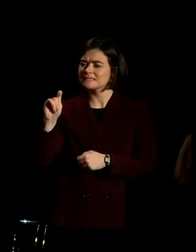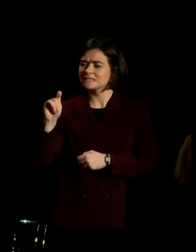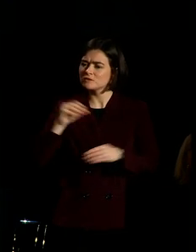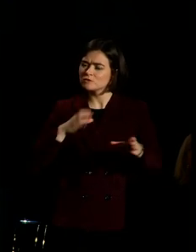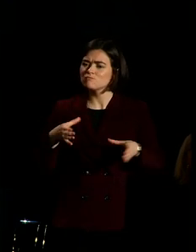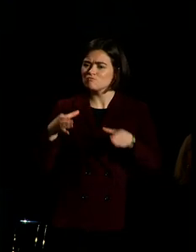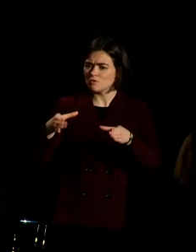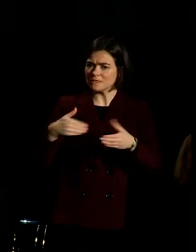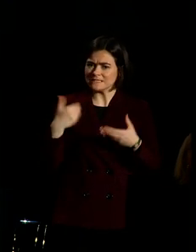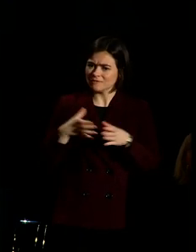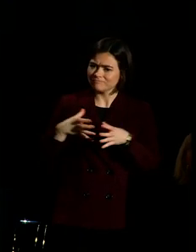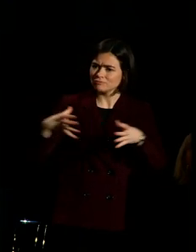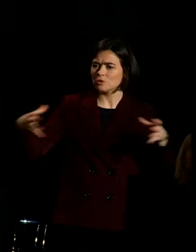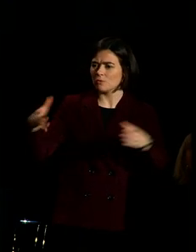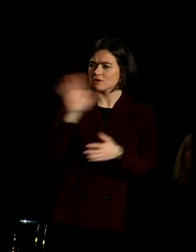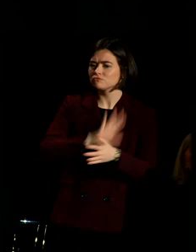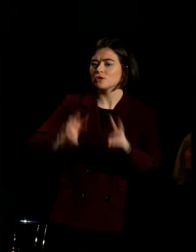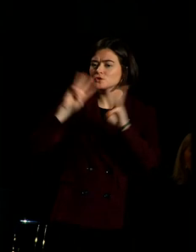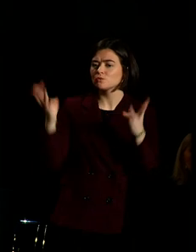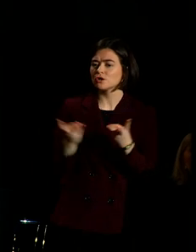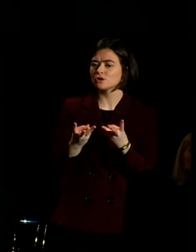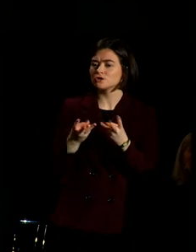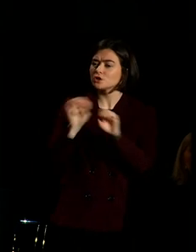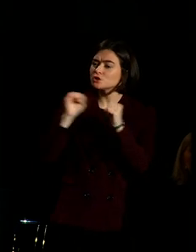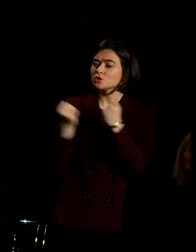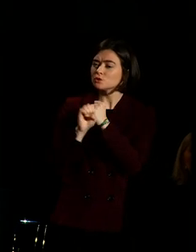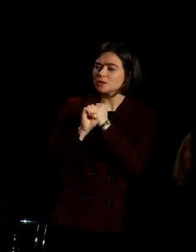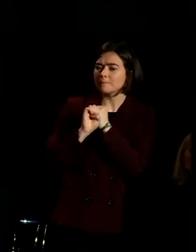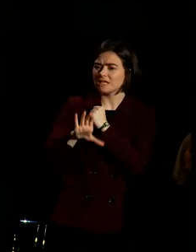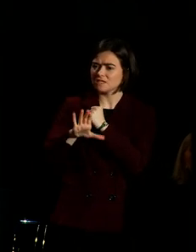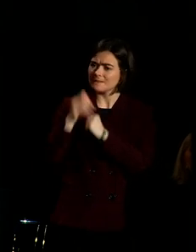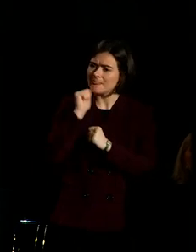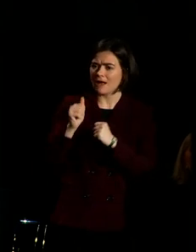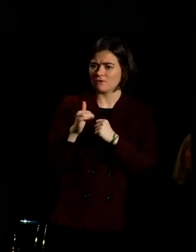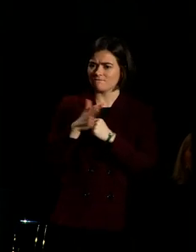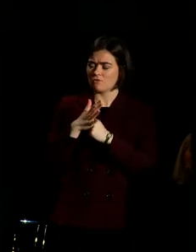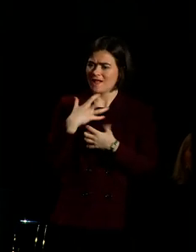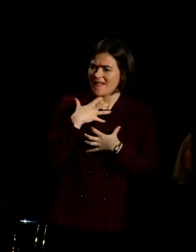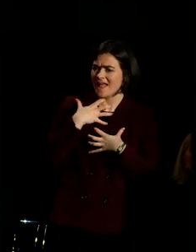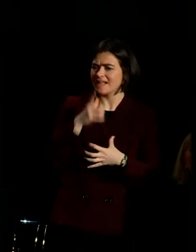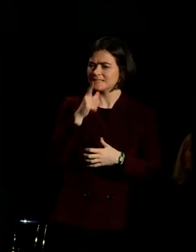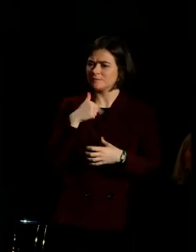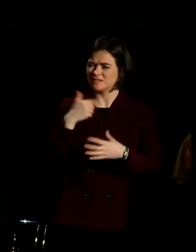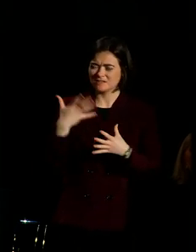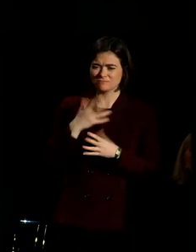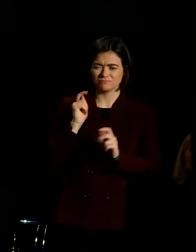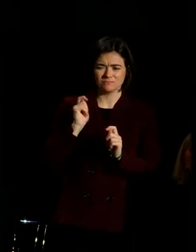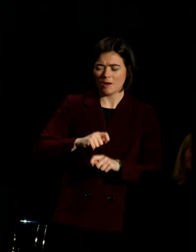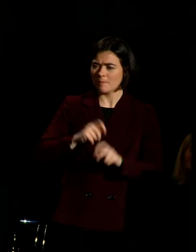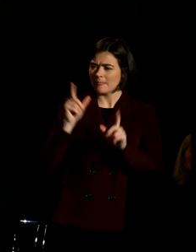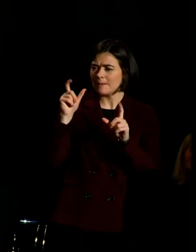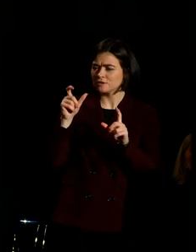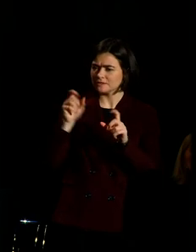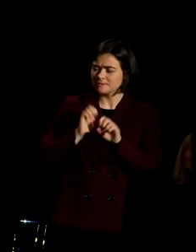Social media is providing a conduit for fermenting hate speech and vile images, providing platforms where